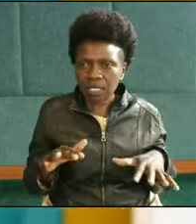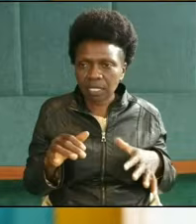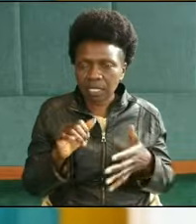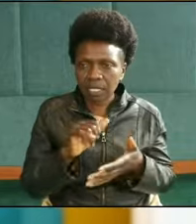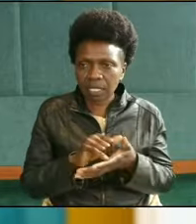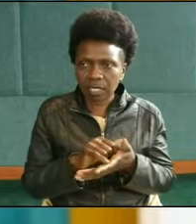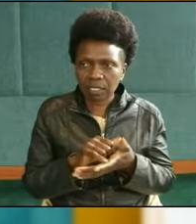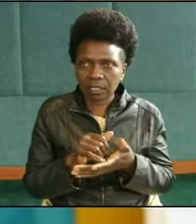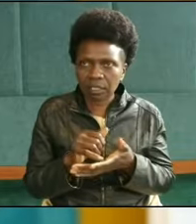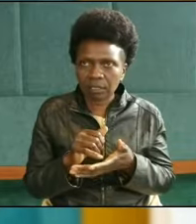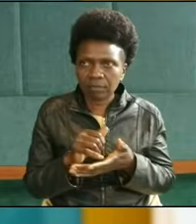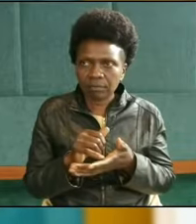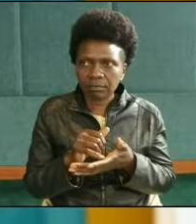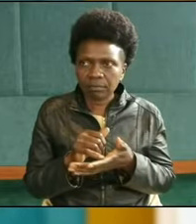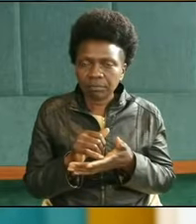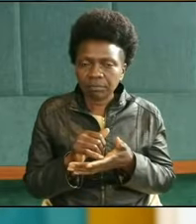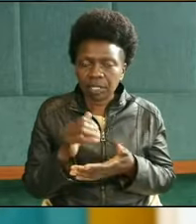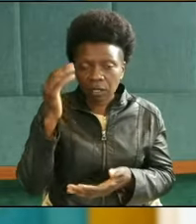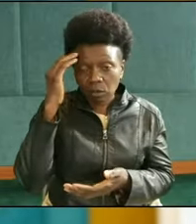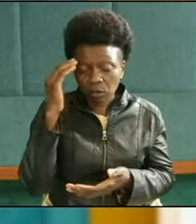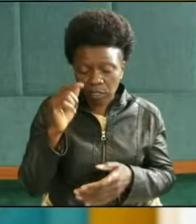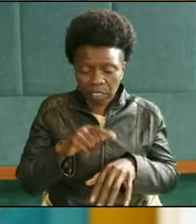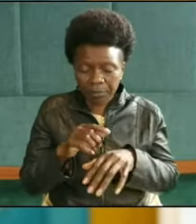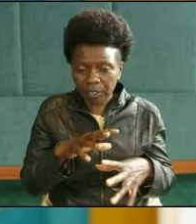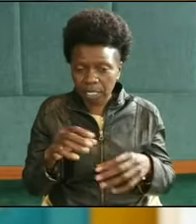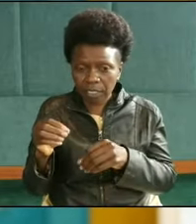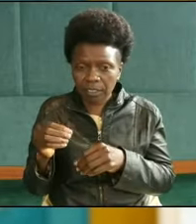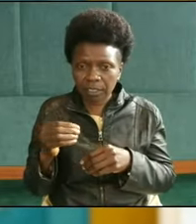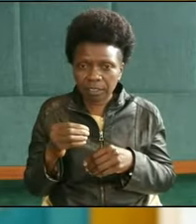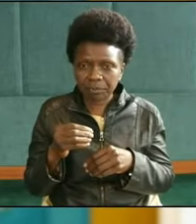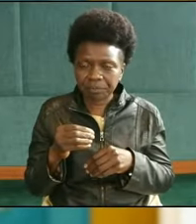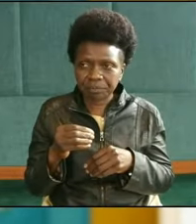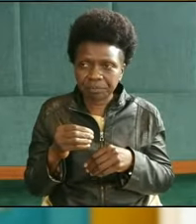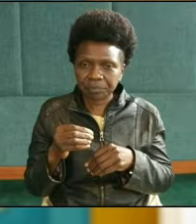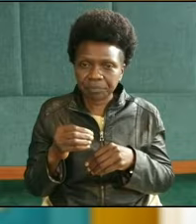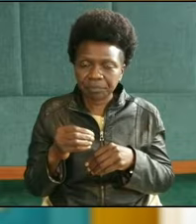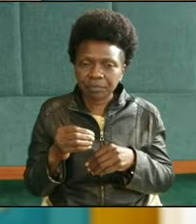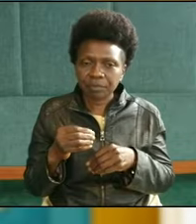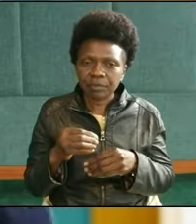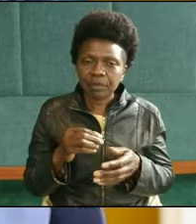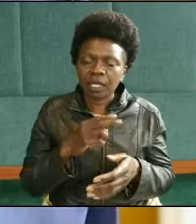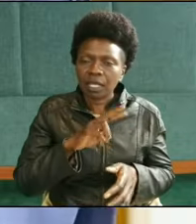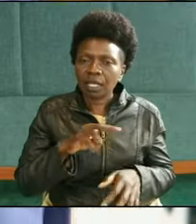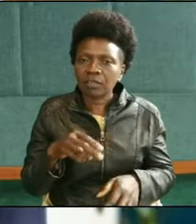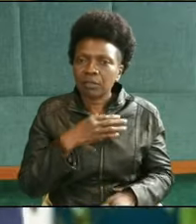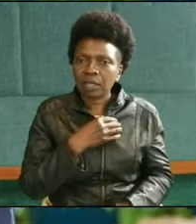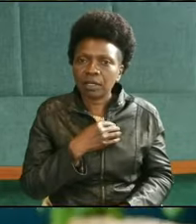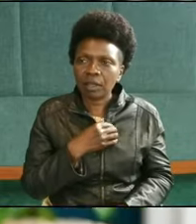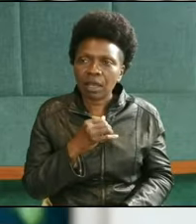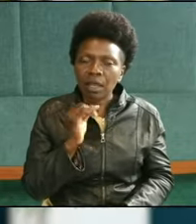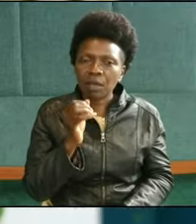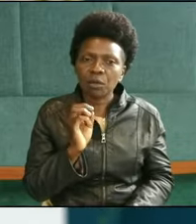that, do you know, when I take the nature of man, I will be weaker than you. I will be needing